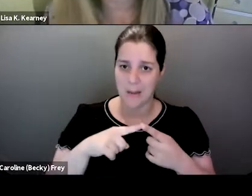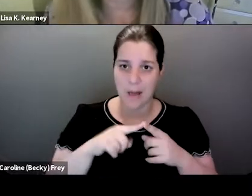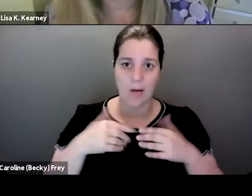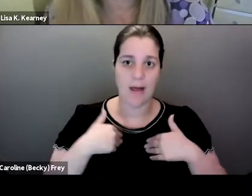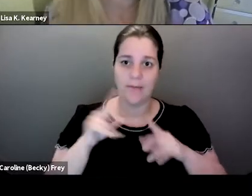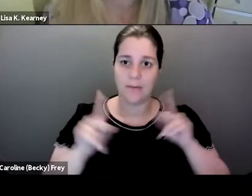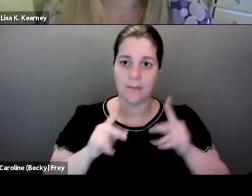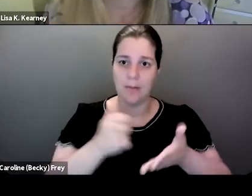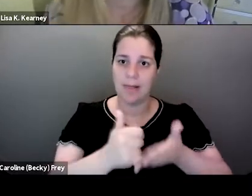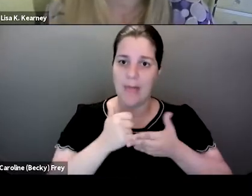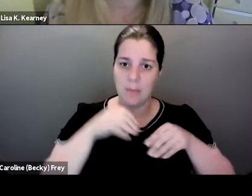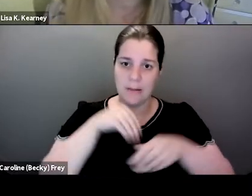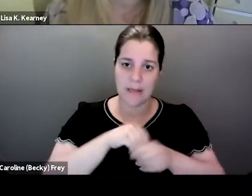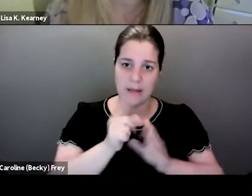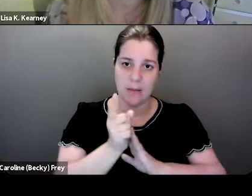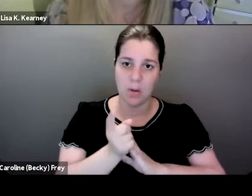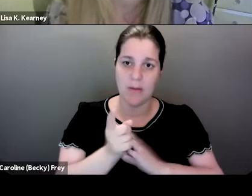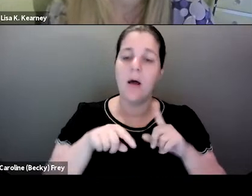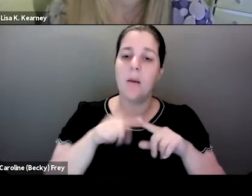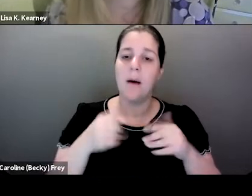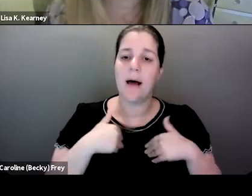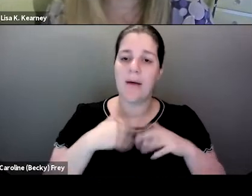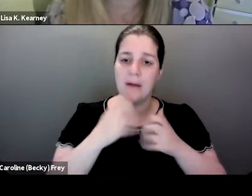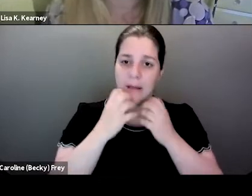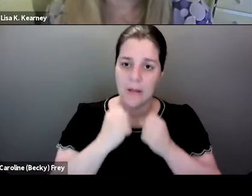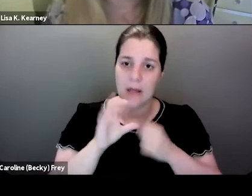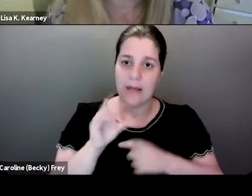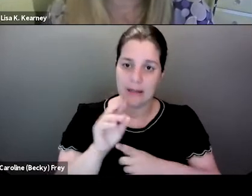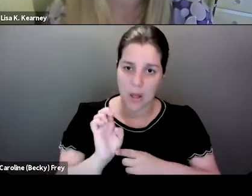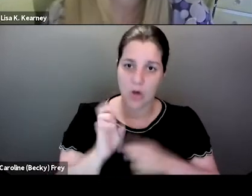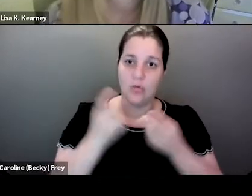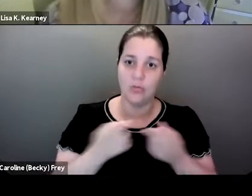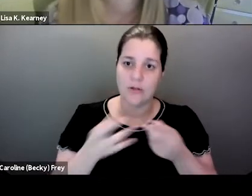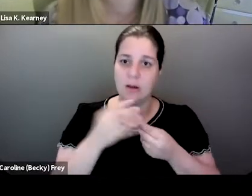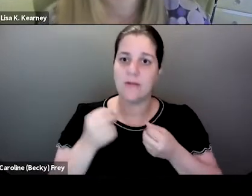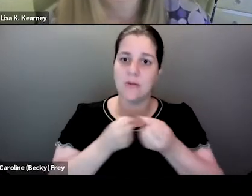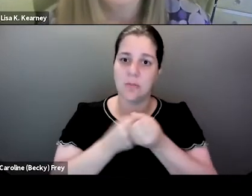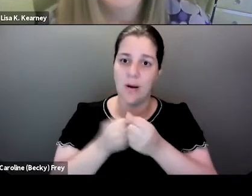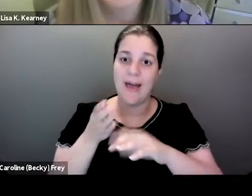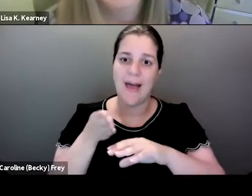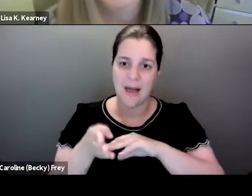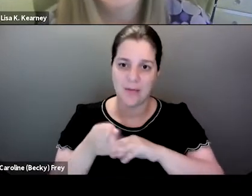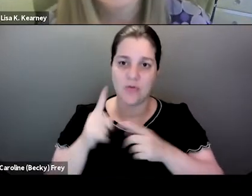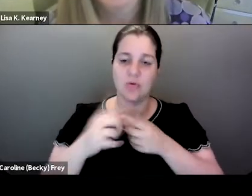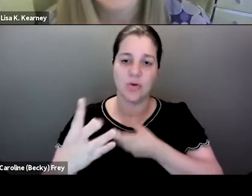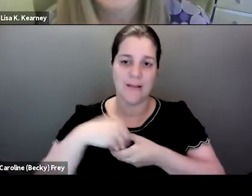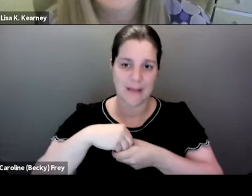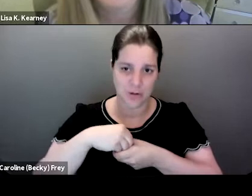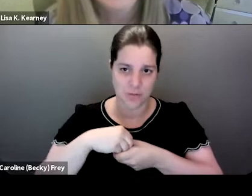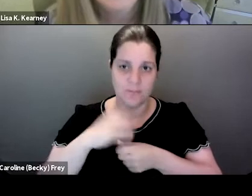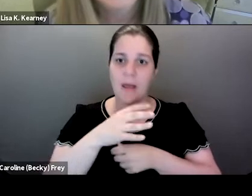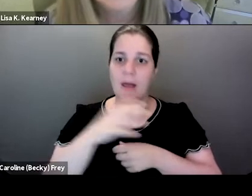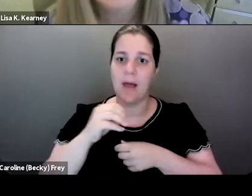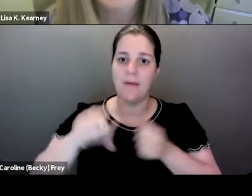moment of crisis, but getting them care, resources, support afterwards to help them engage in